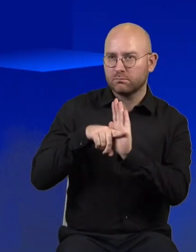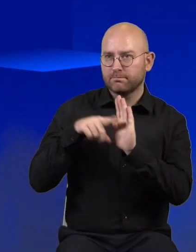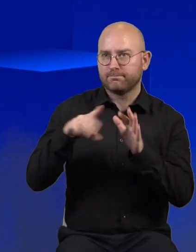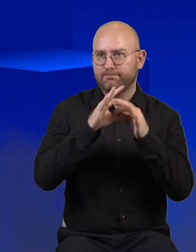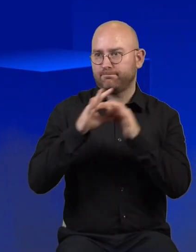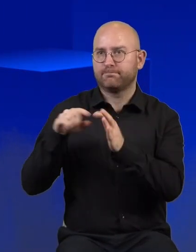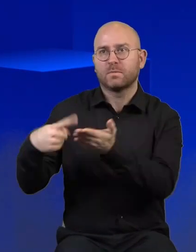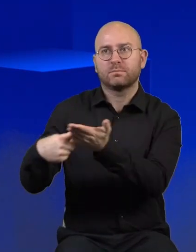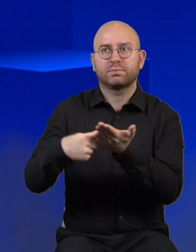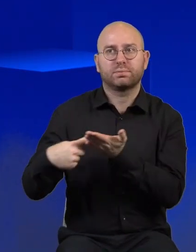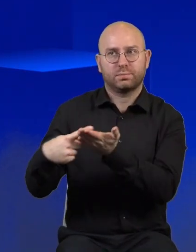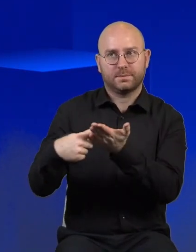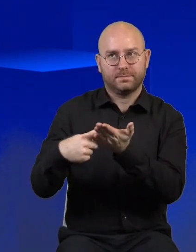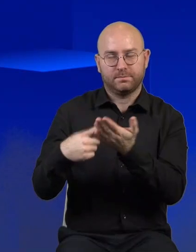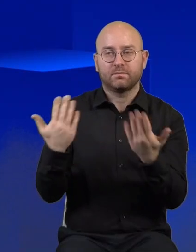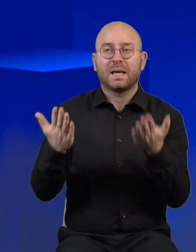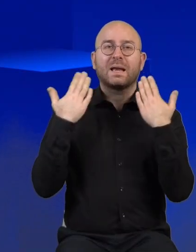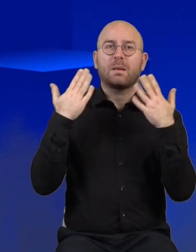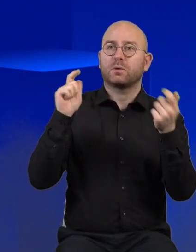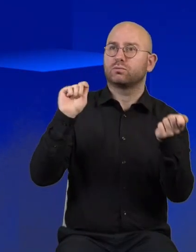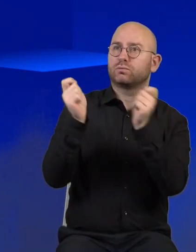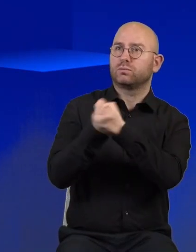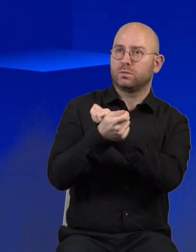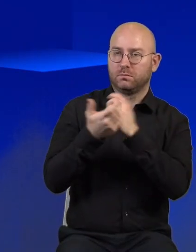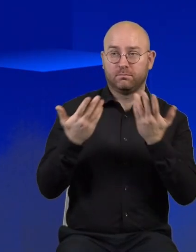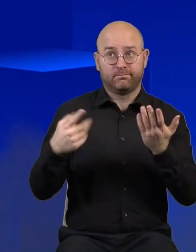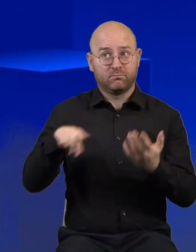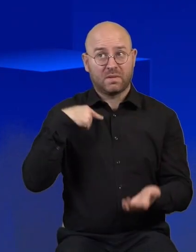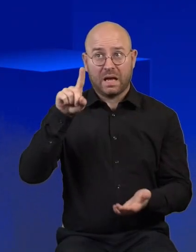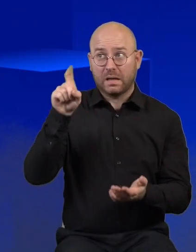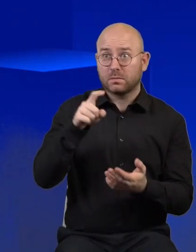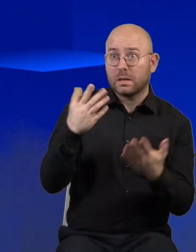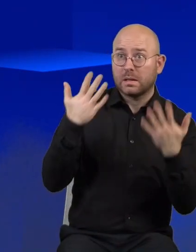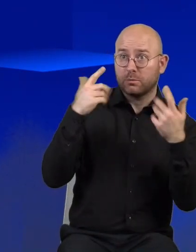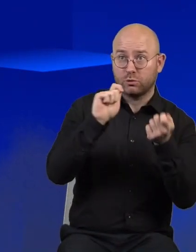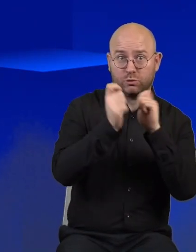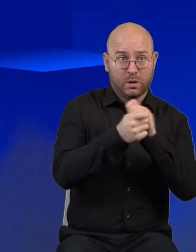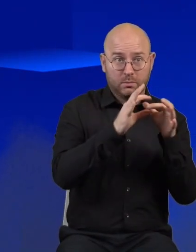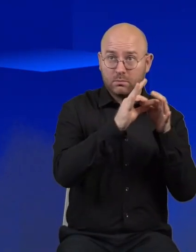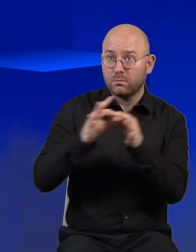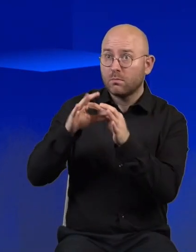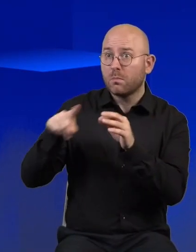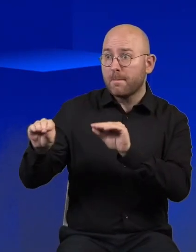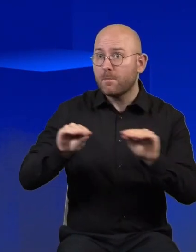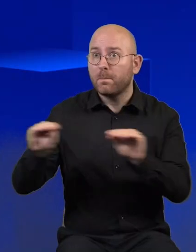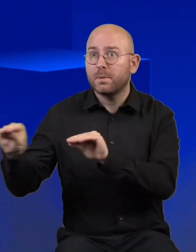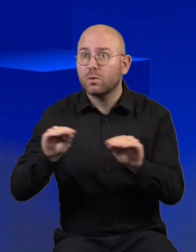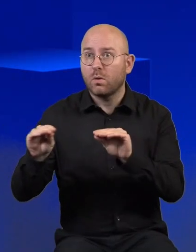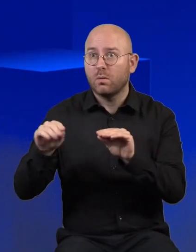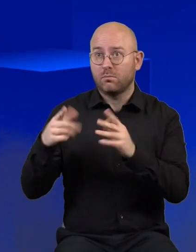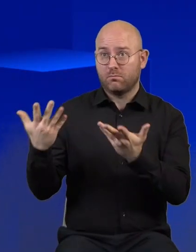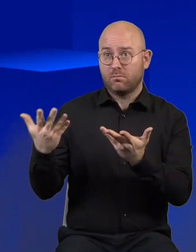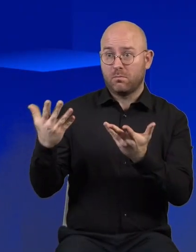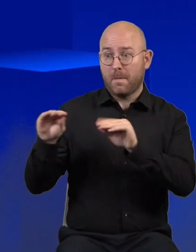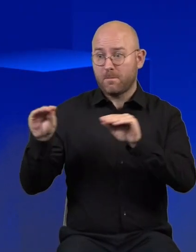mobility developments affect the climate change? So we heard about the success of the investing in